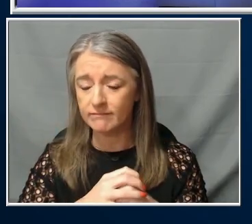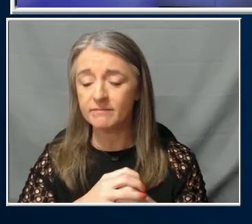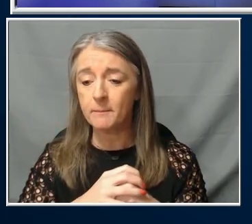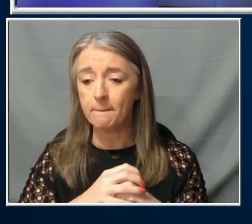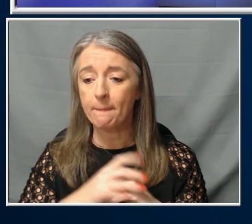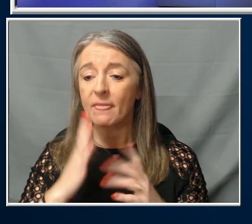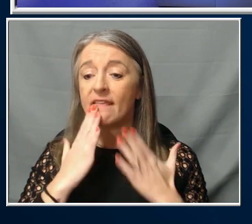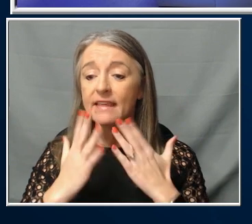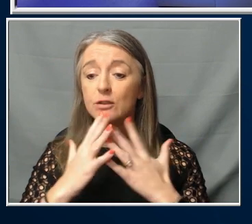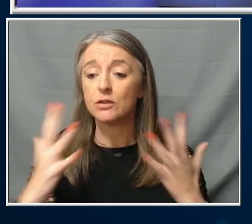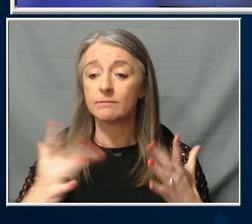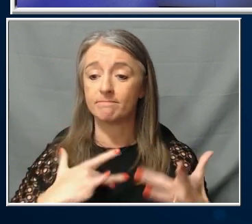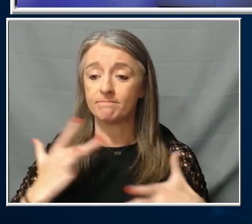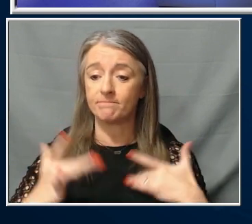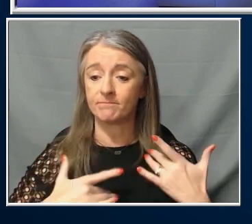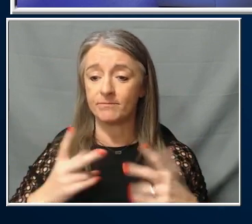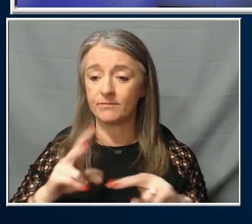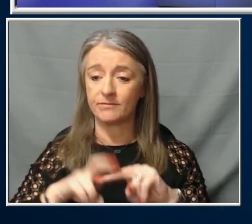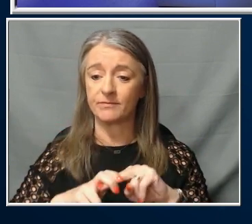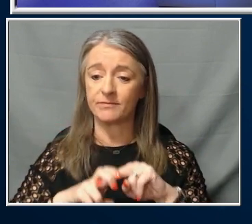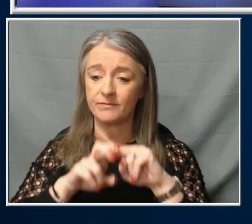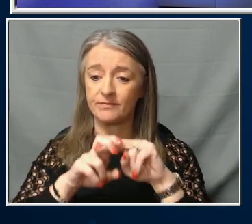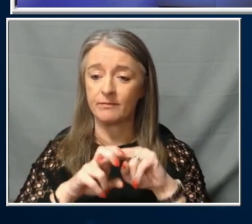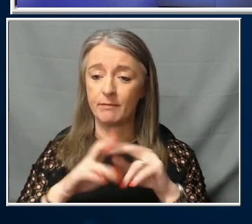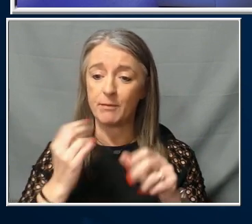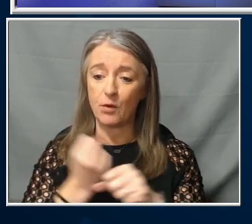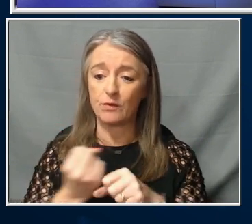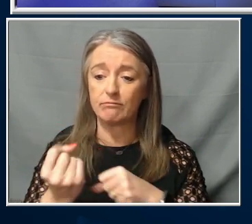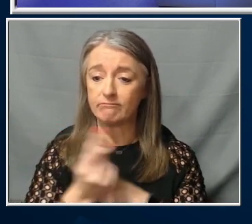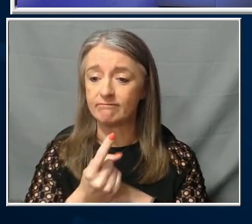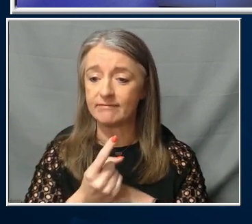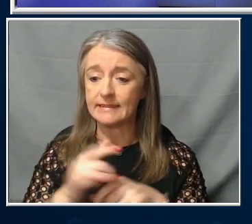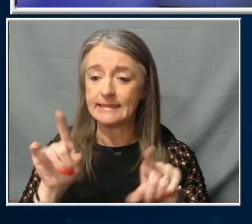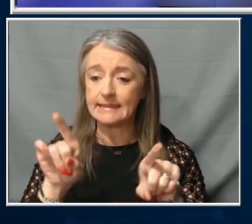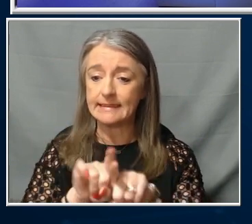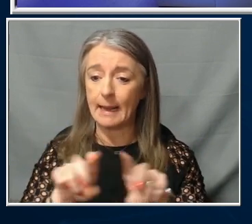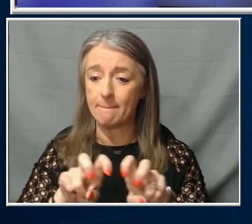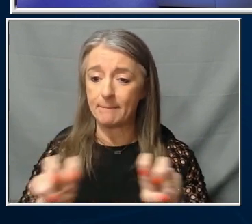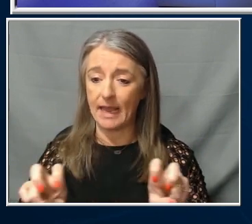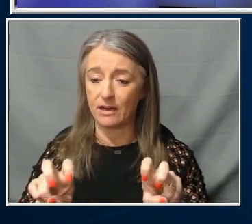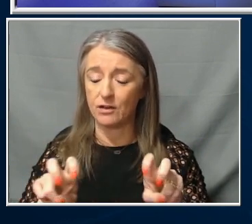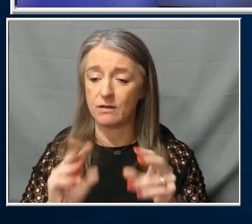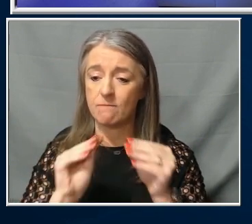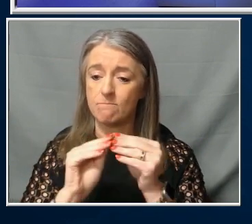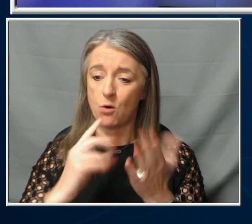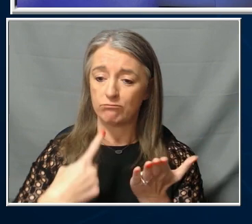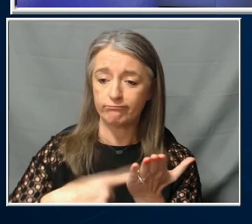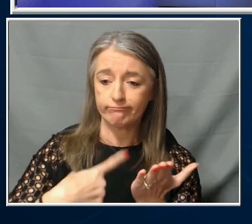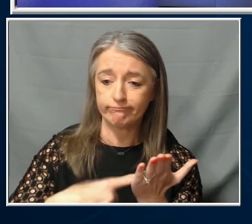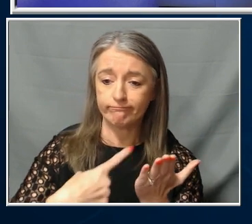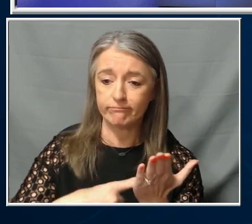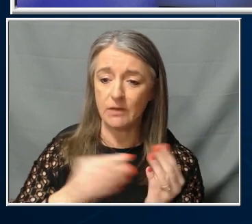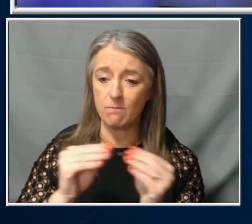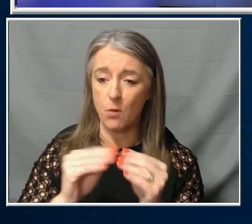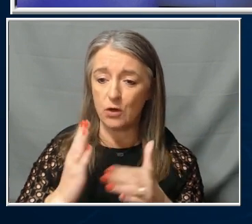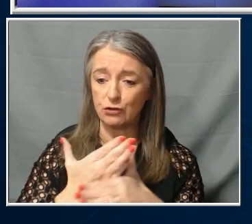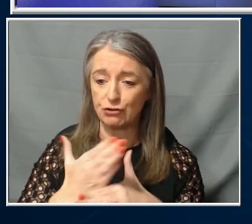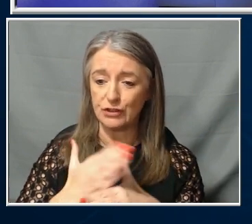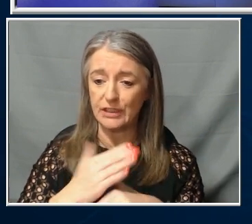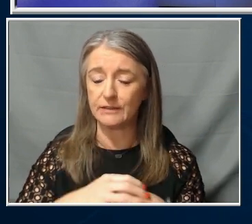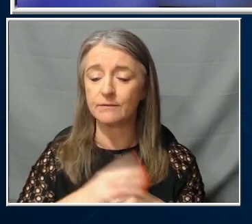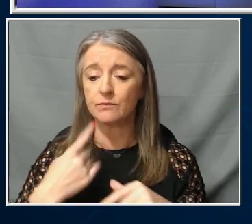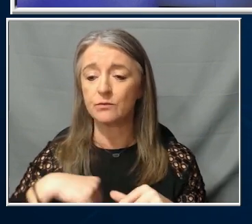It excites me to know that we'll sit here a year from now with the same panel, and there'll be more to talk about and more to share. So, because